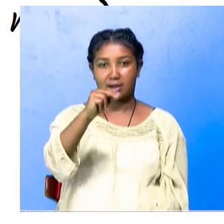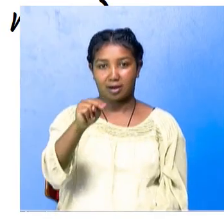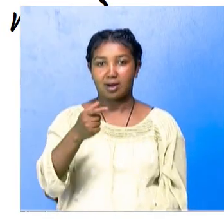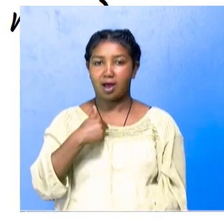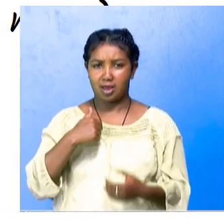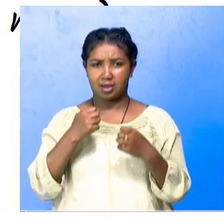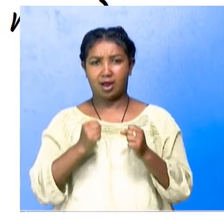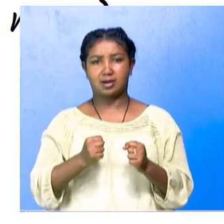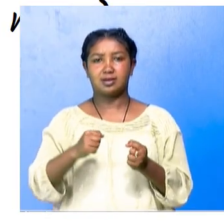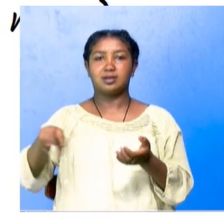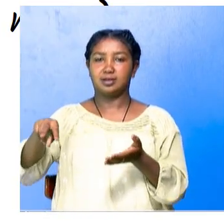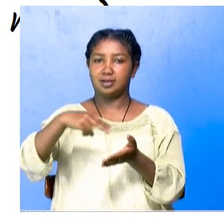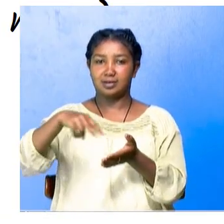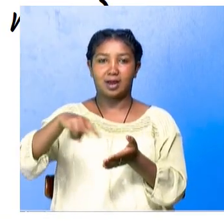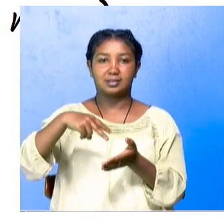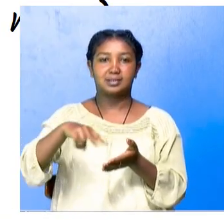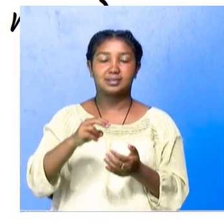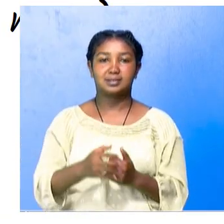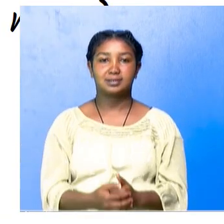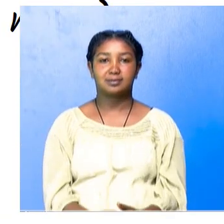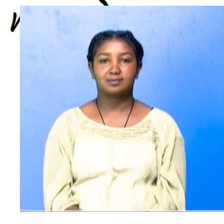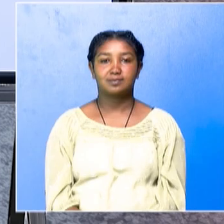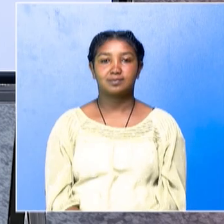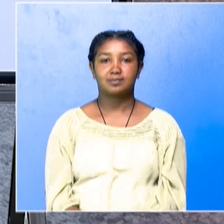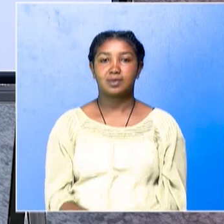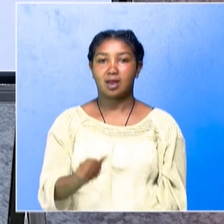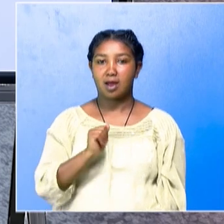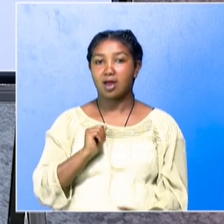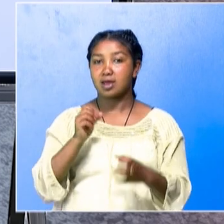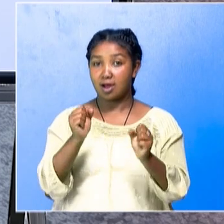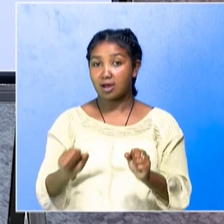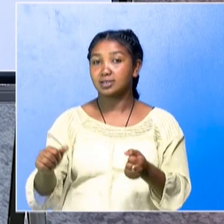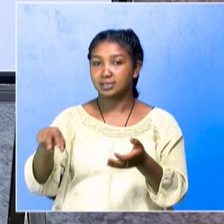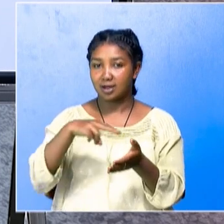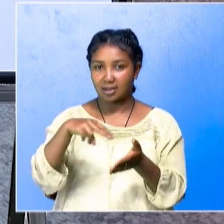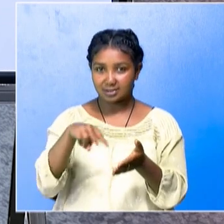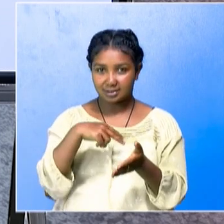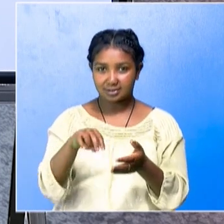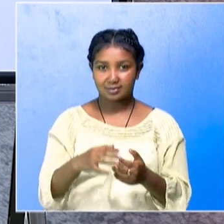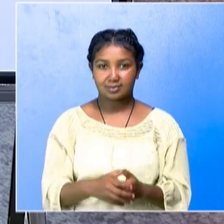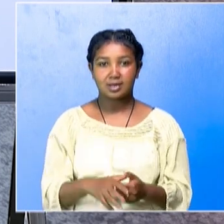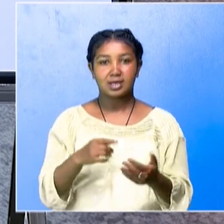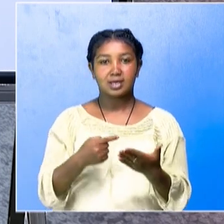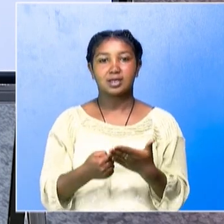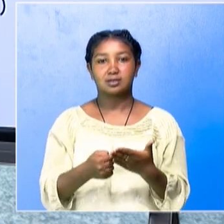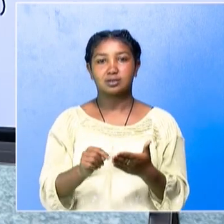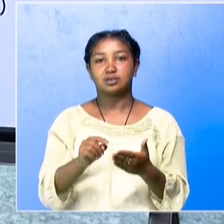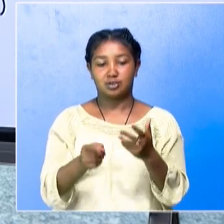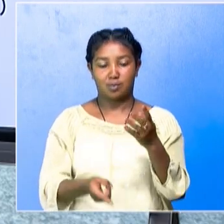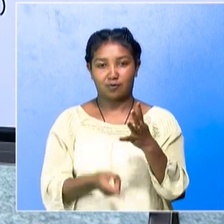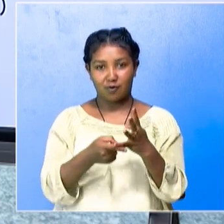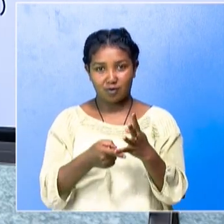I can dance. I can dance. Here is question number